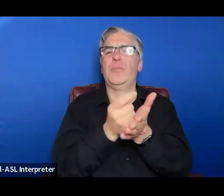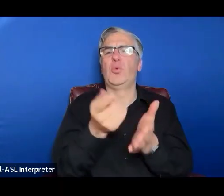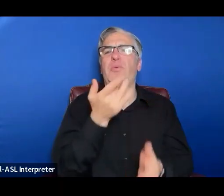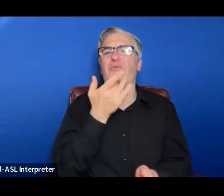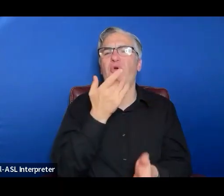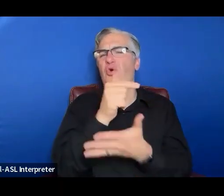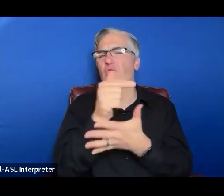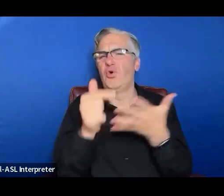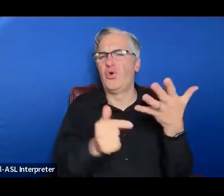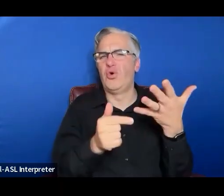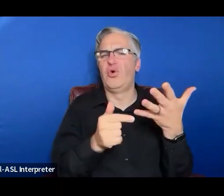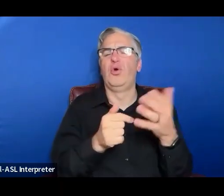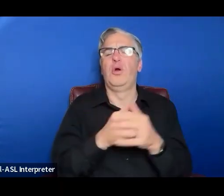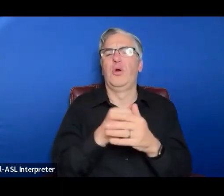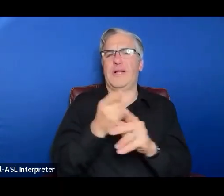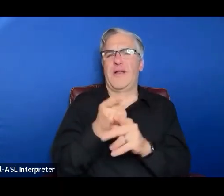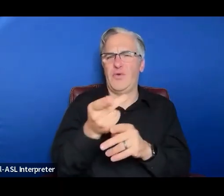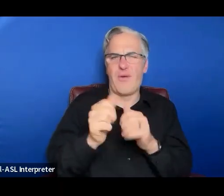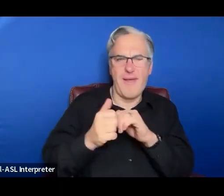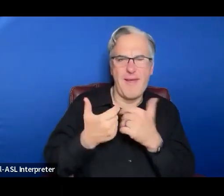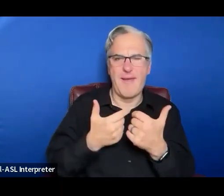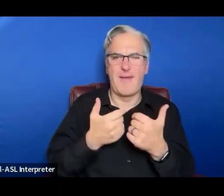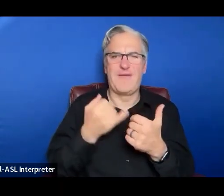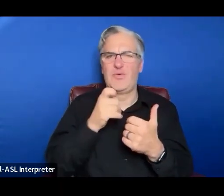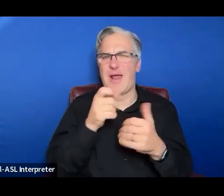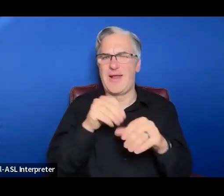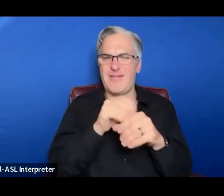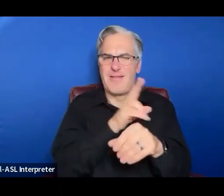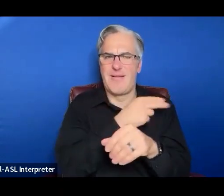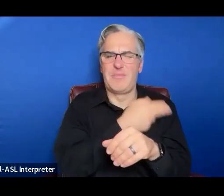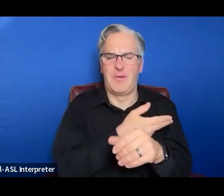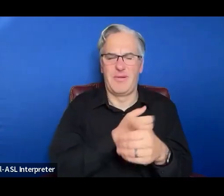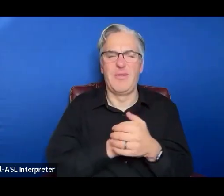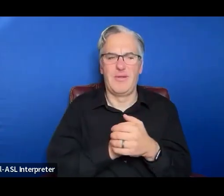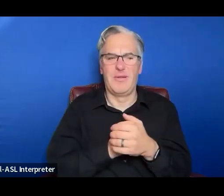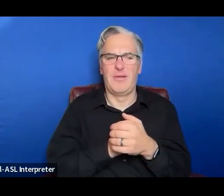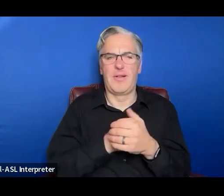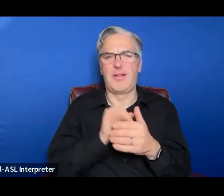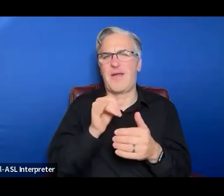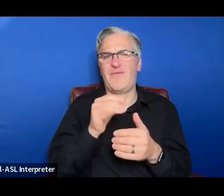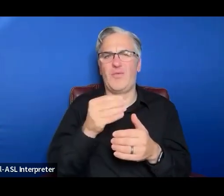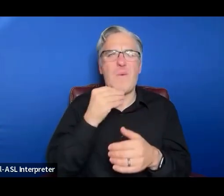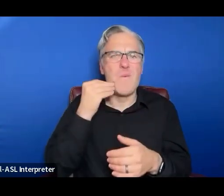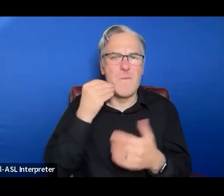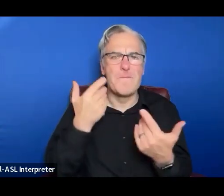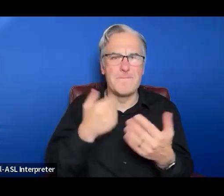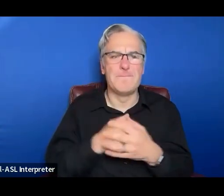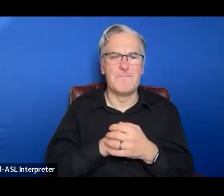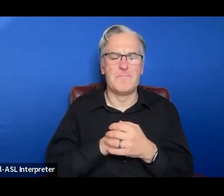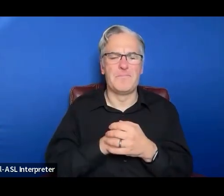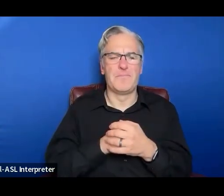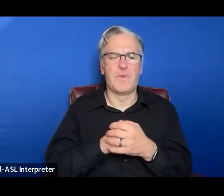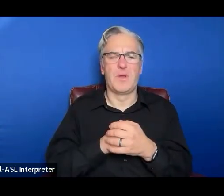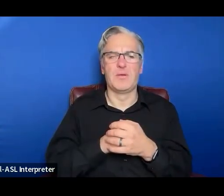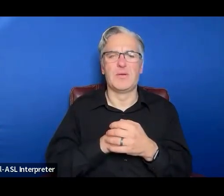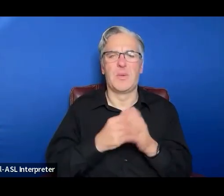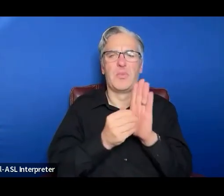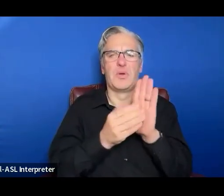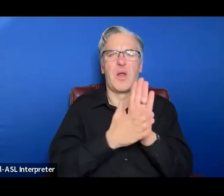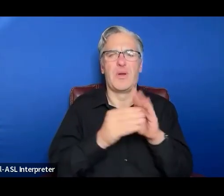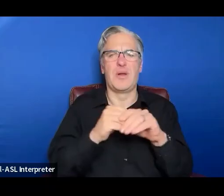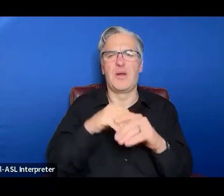prefer when you're outside of the hospital. So at home, for example. Those are the things you put